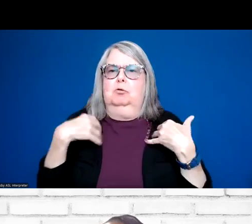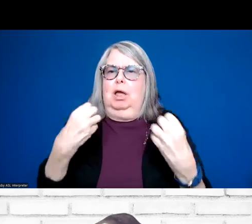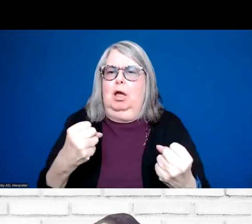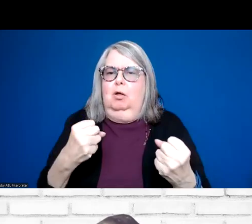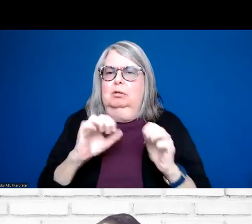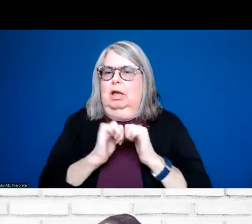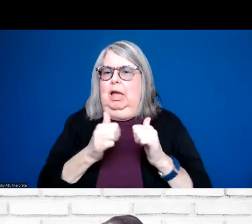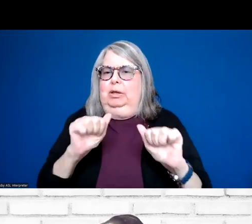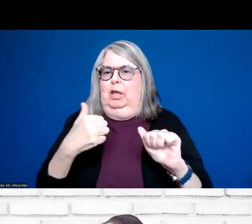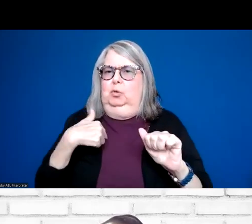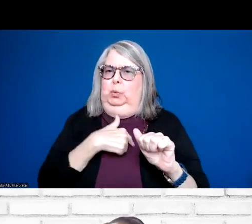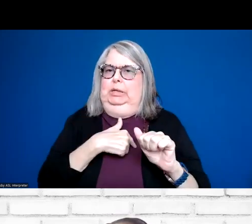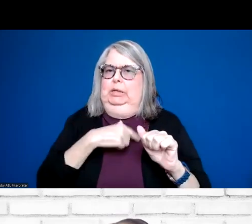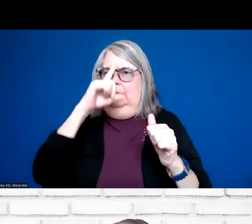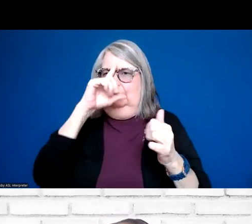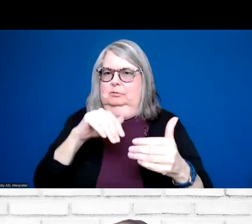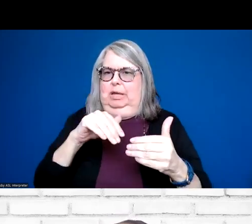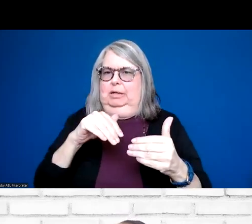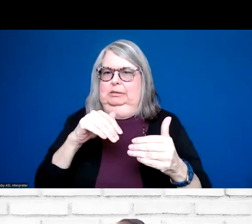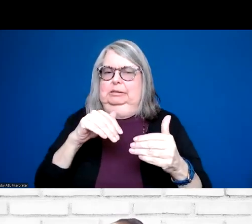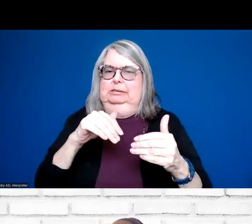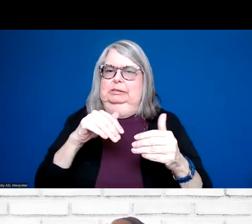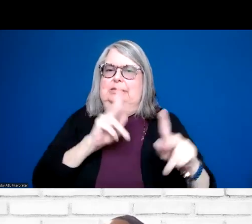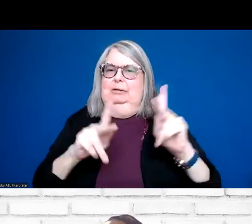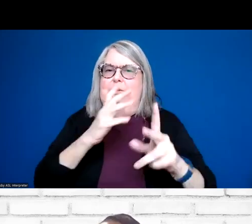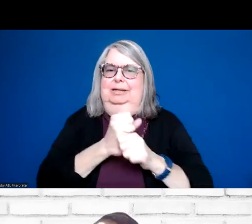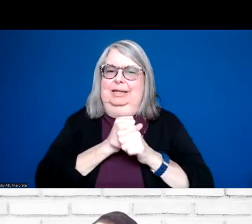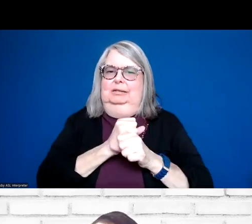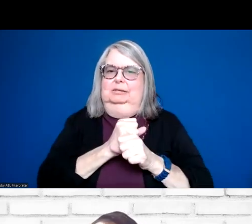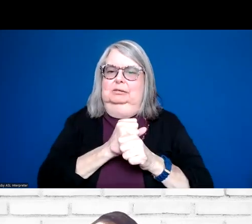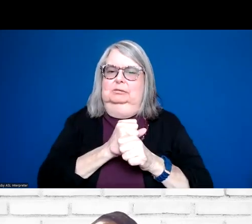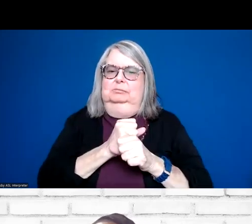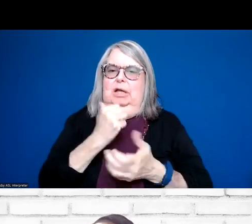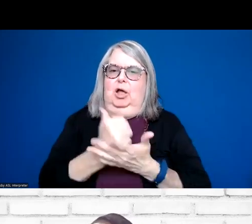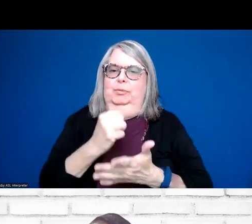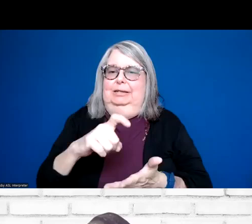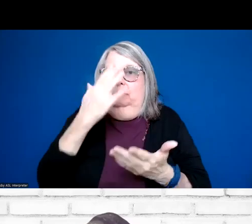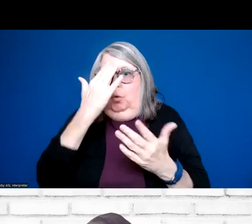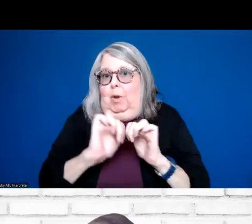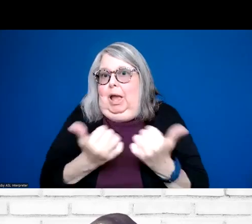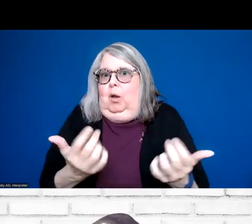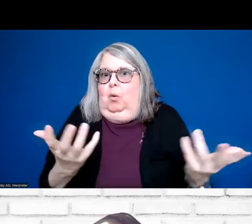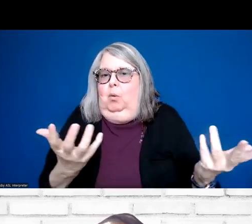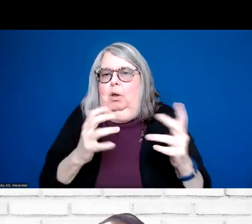we expect individuals to get the care that they need if they don't know how to do so? And how do we